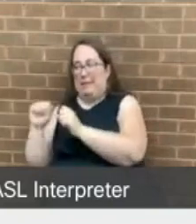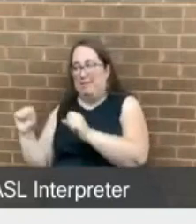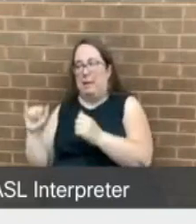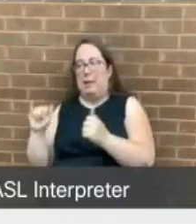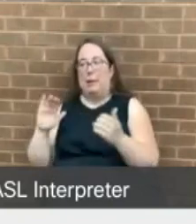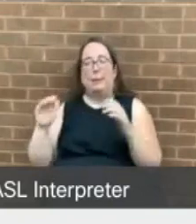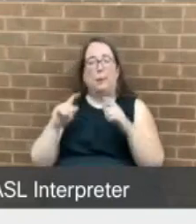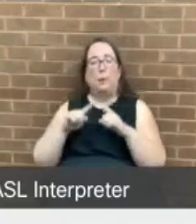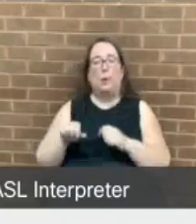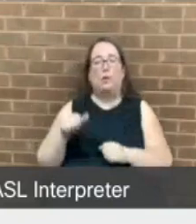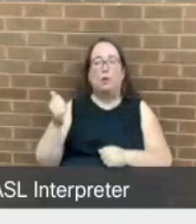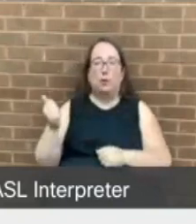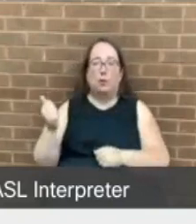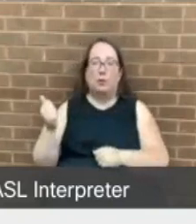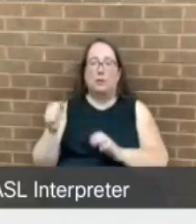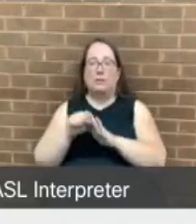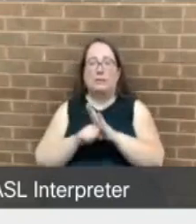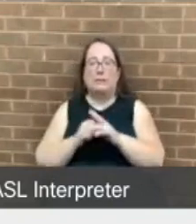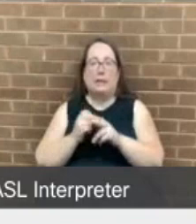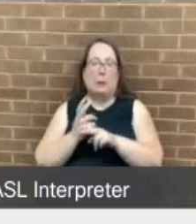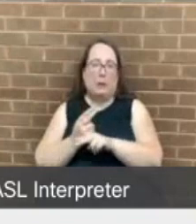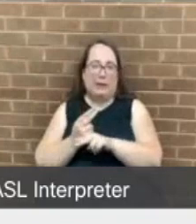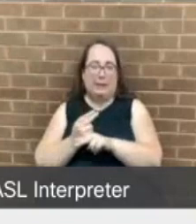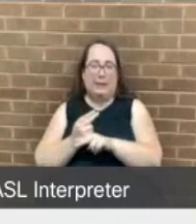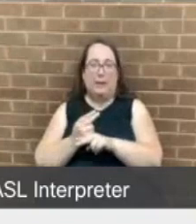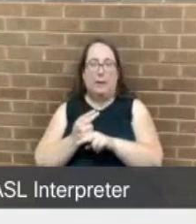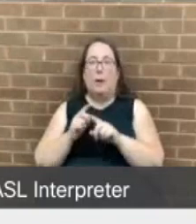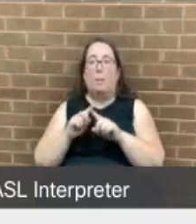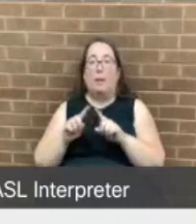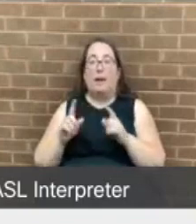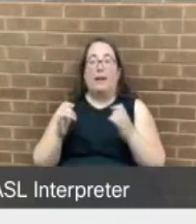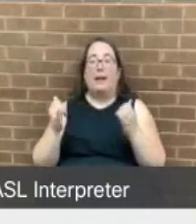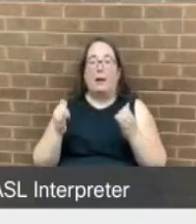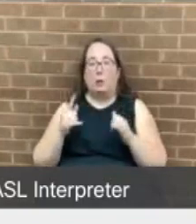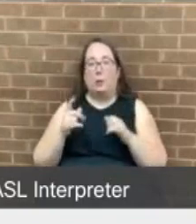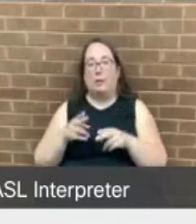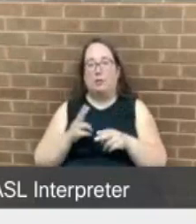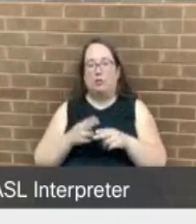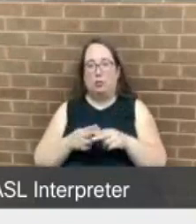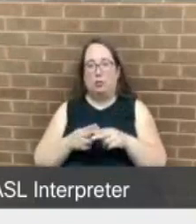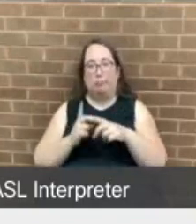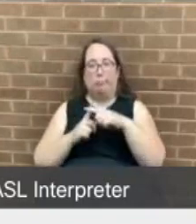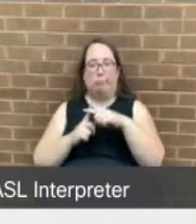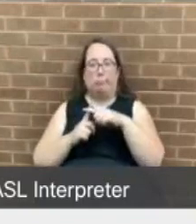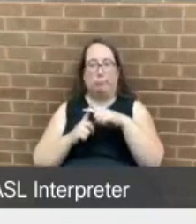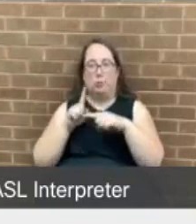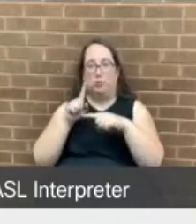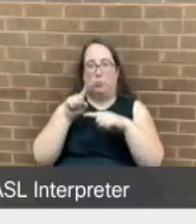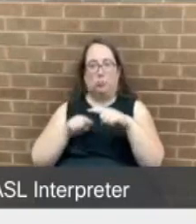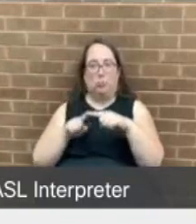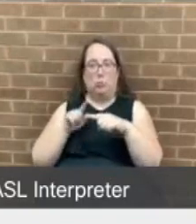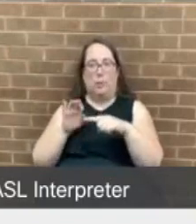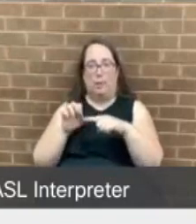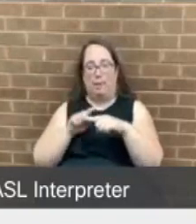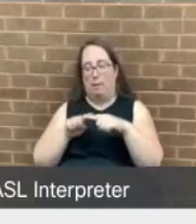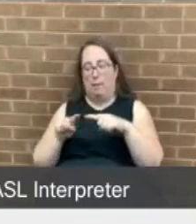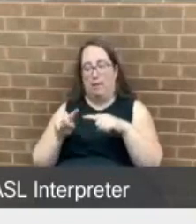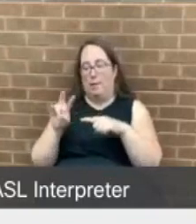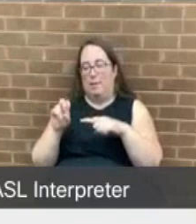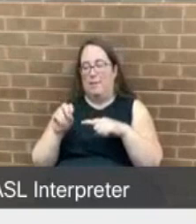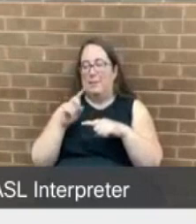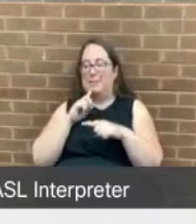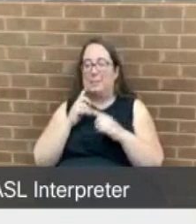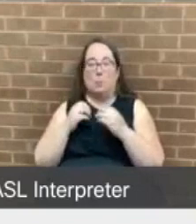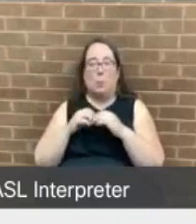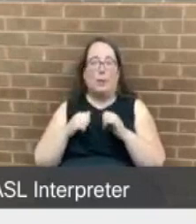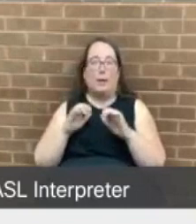other state highway segments, but you mentioned the interchange. So regarding the interchange, is there more we can